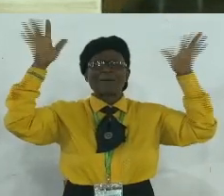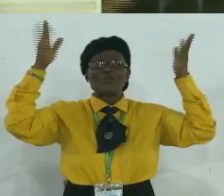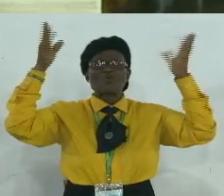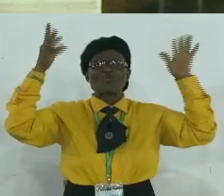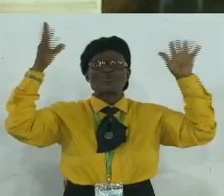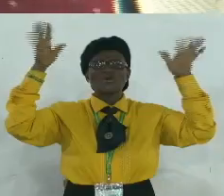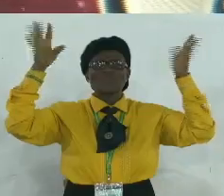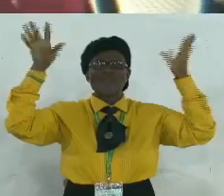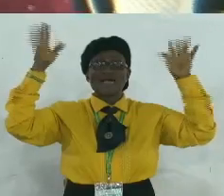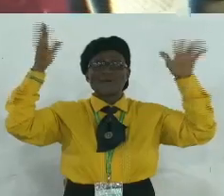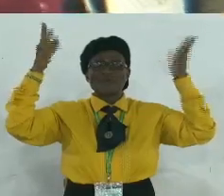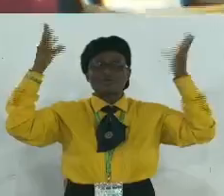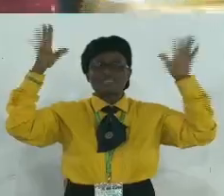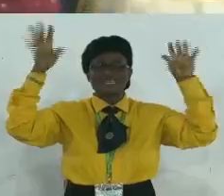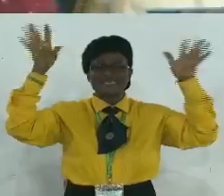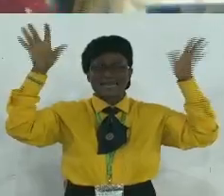of Jesus,